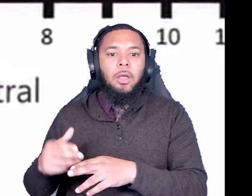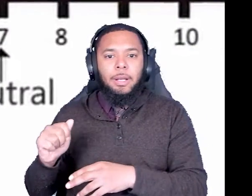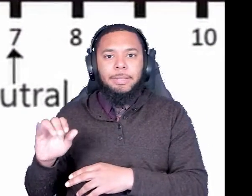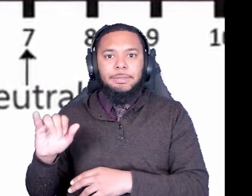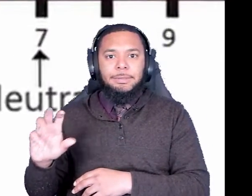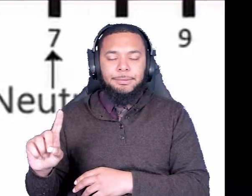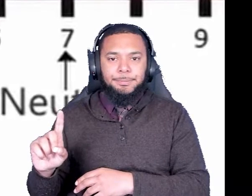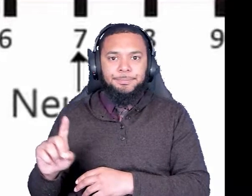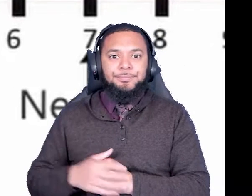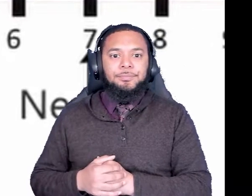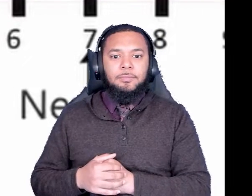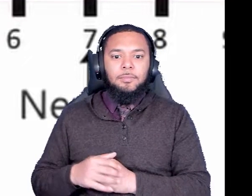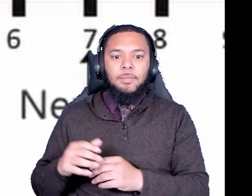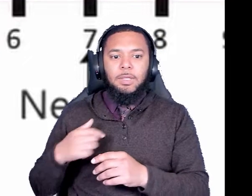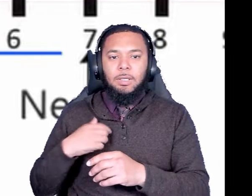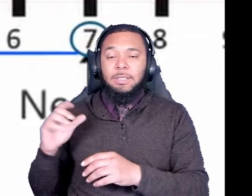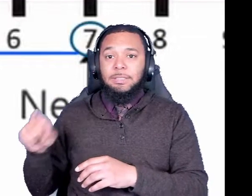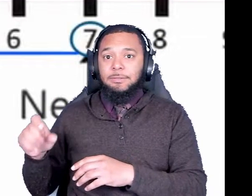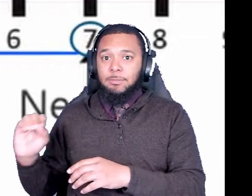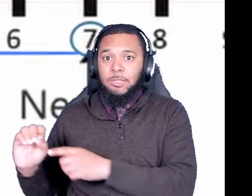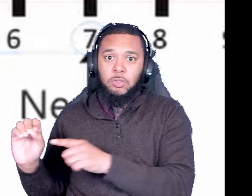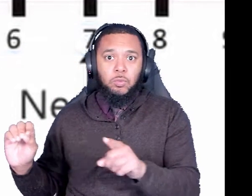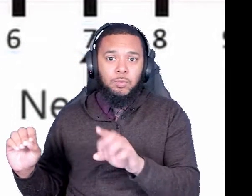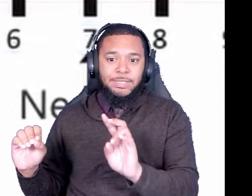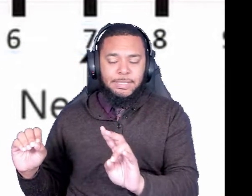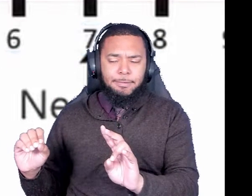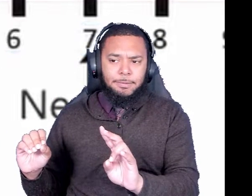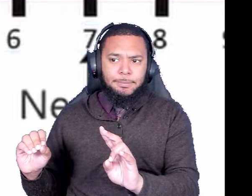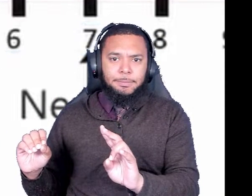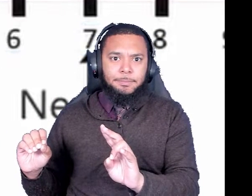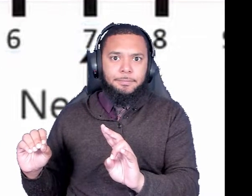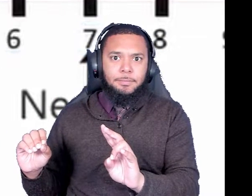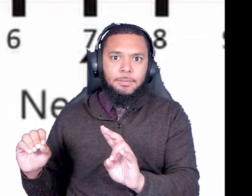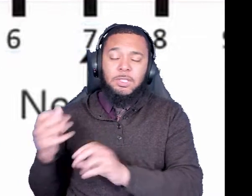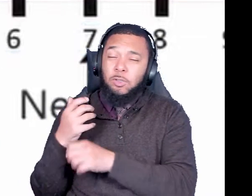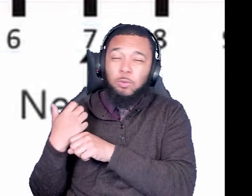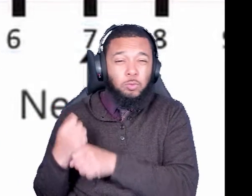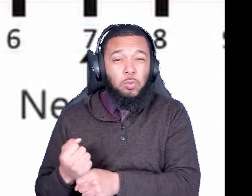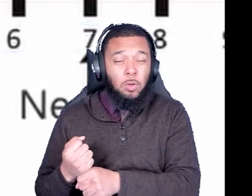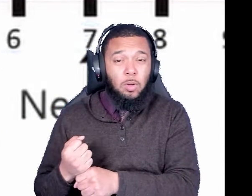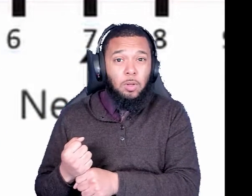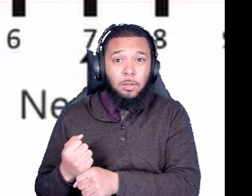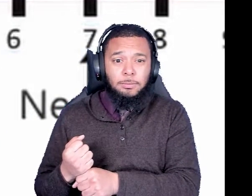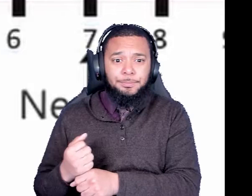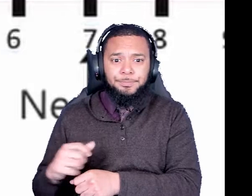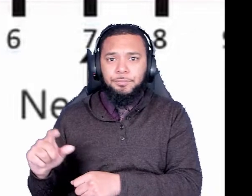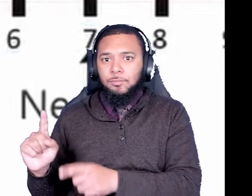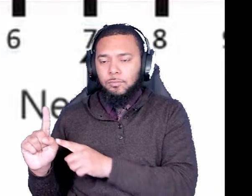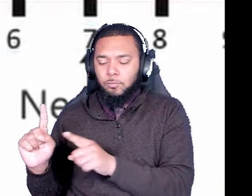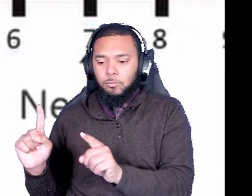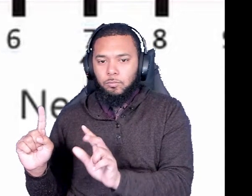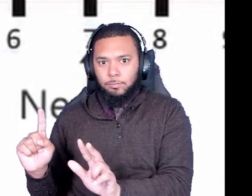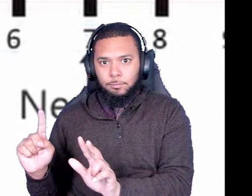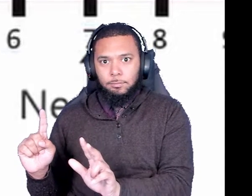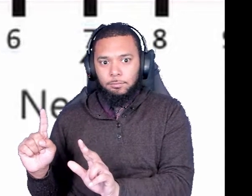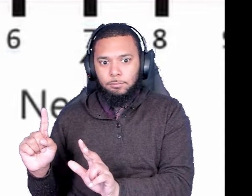they're going to be anywhere between 0 and 7. The really strong ones are going to be between 1 and 3.